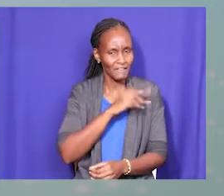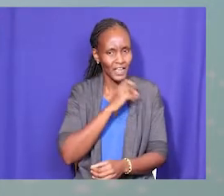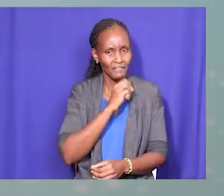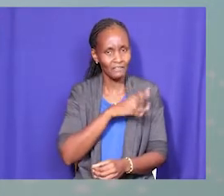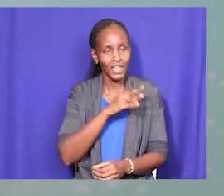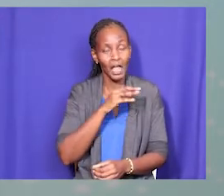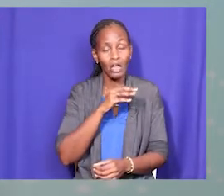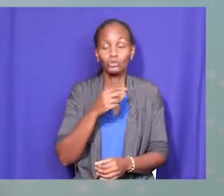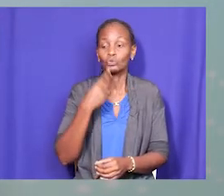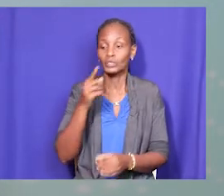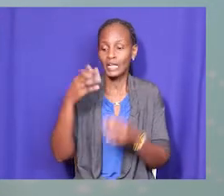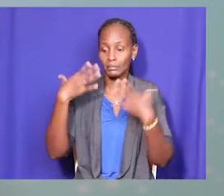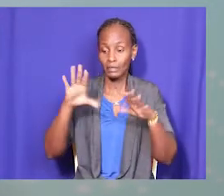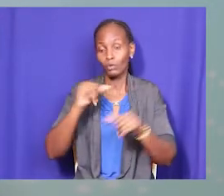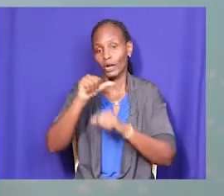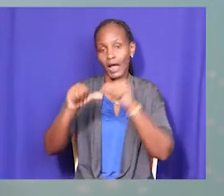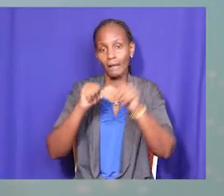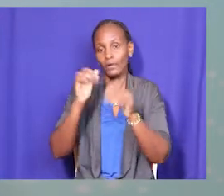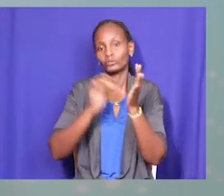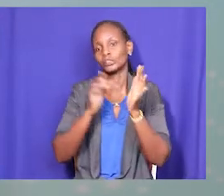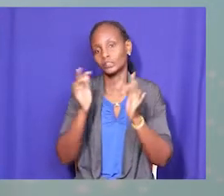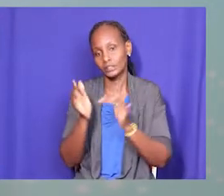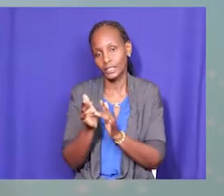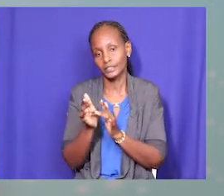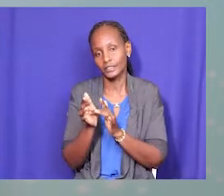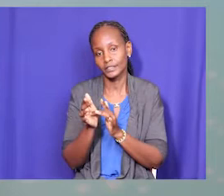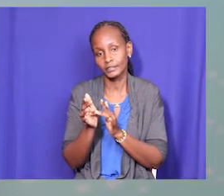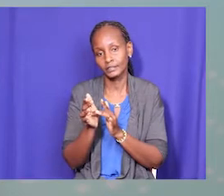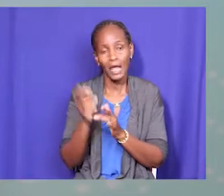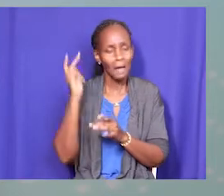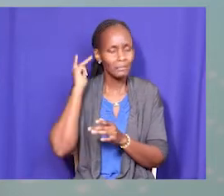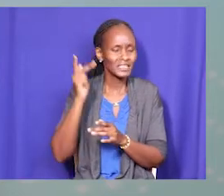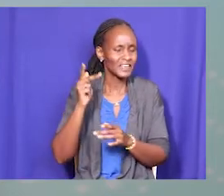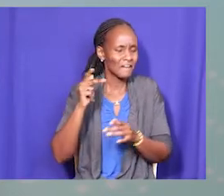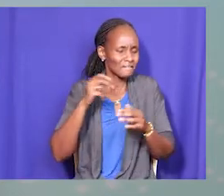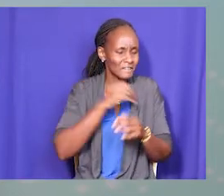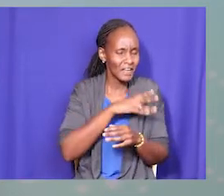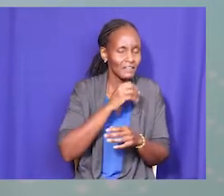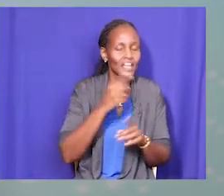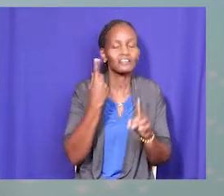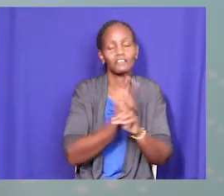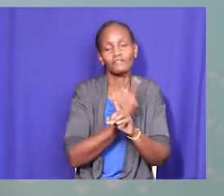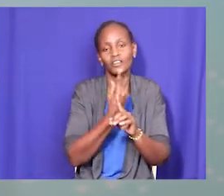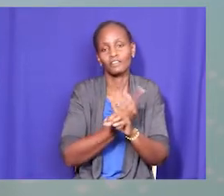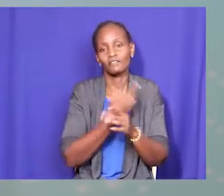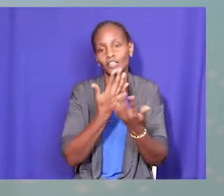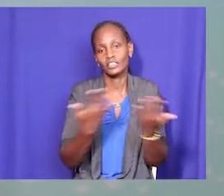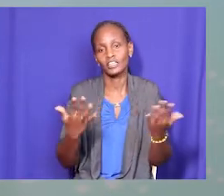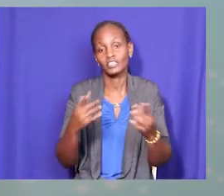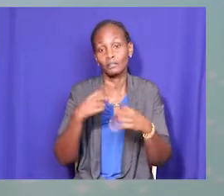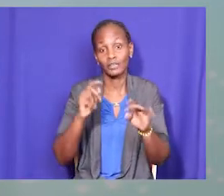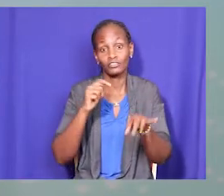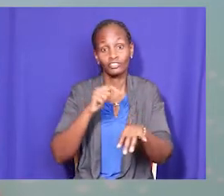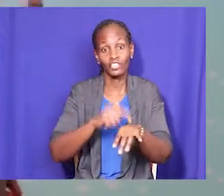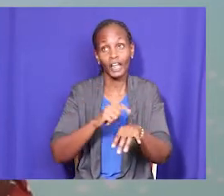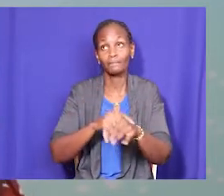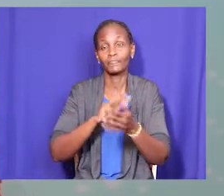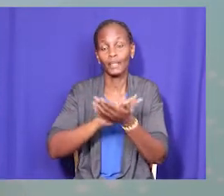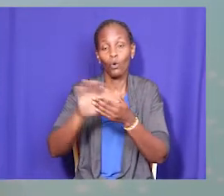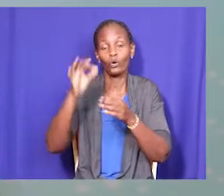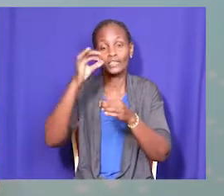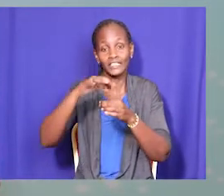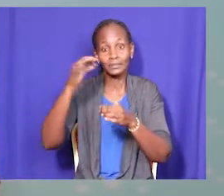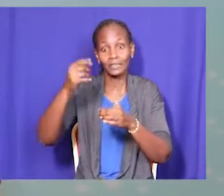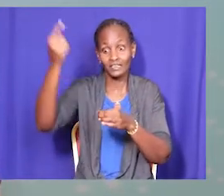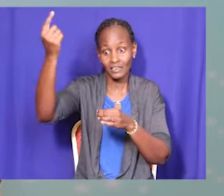about Jesus. He was afraid to do many things. But when the Holy Spirit came